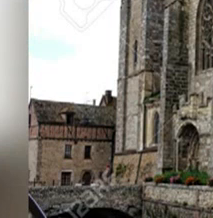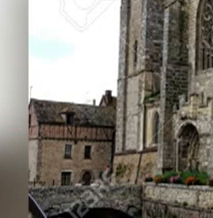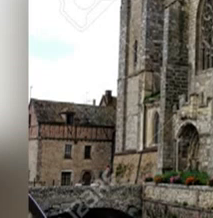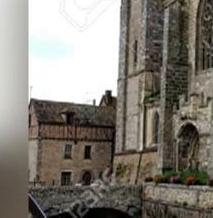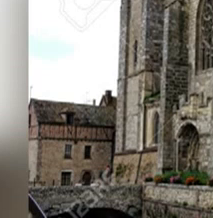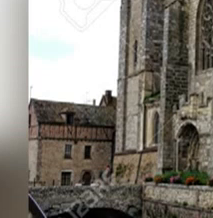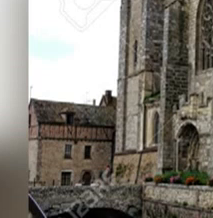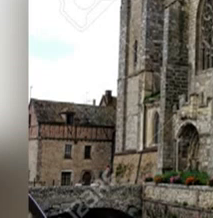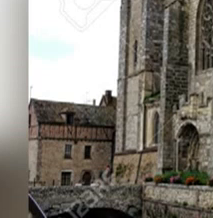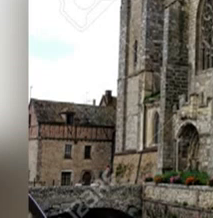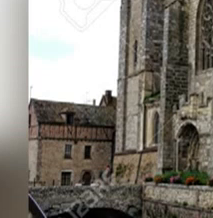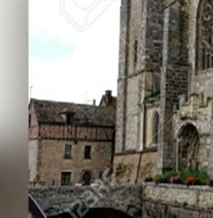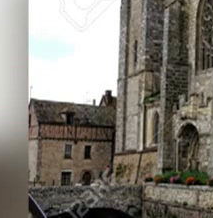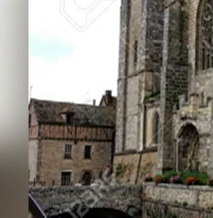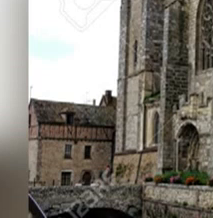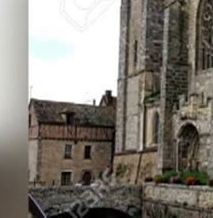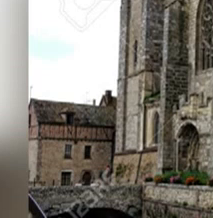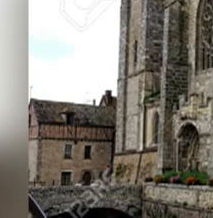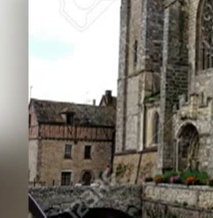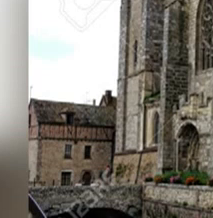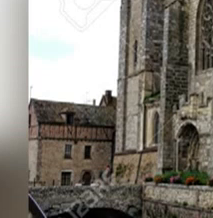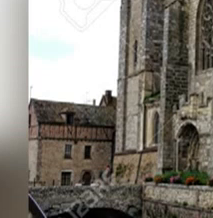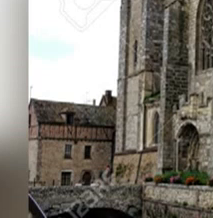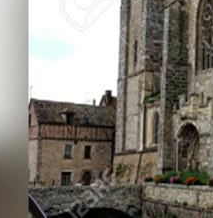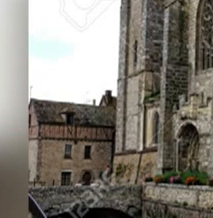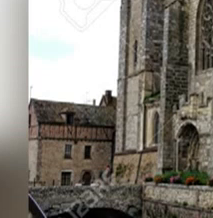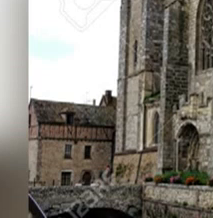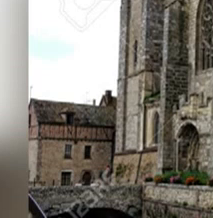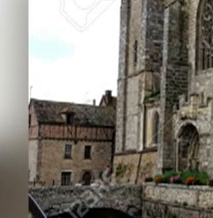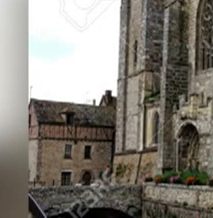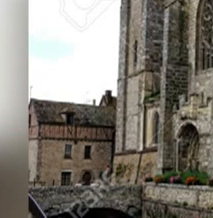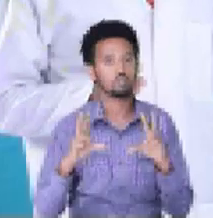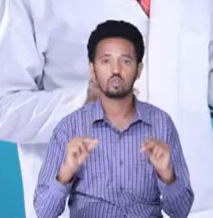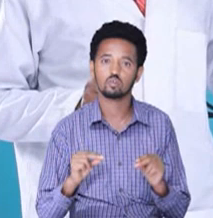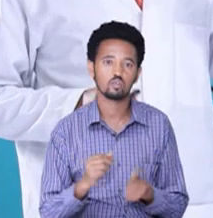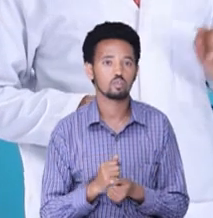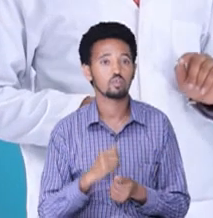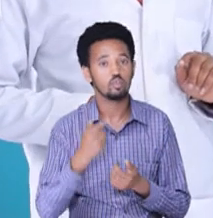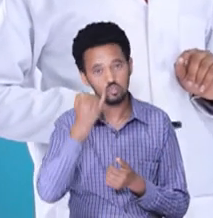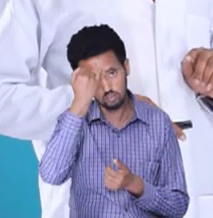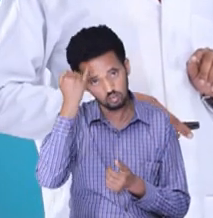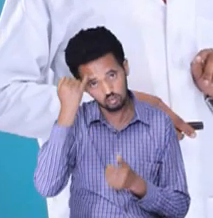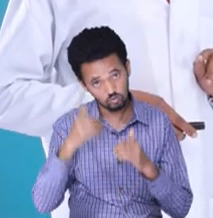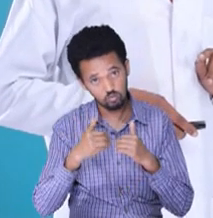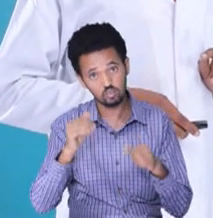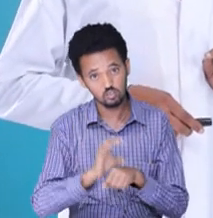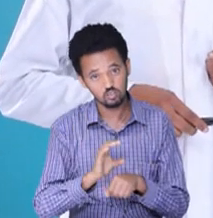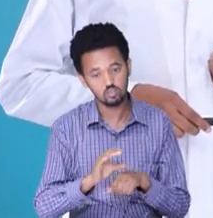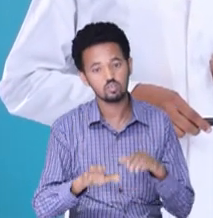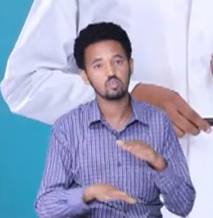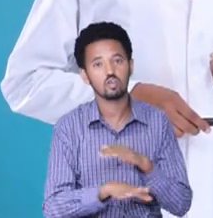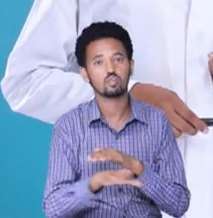peasants and landless people in the countryside got nothing. Then the Catholic Church